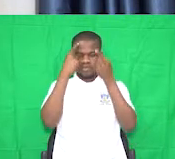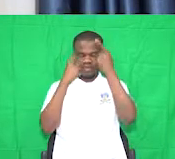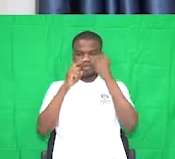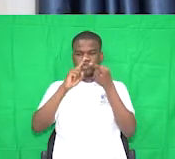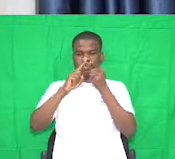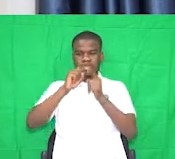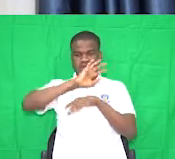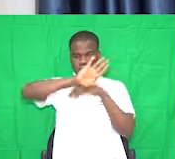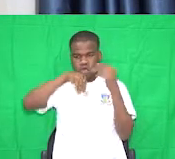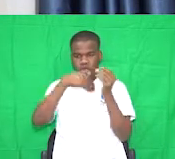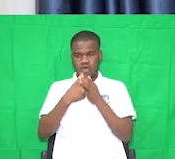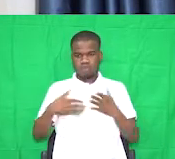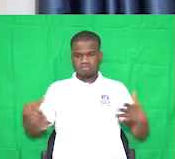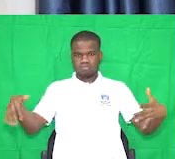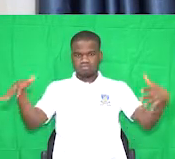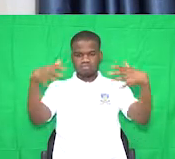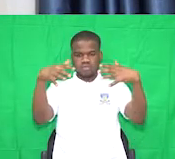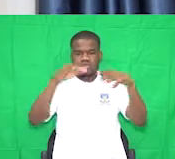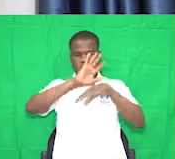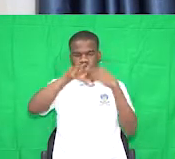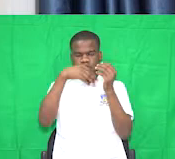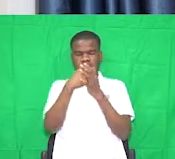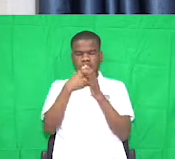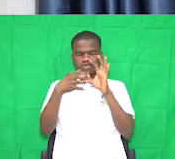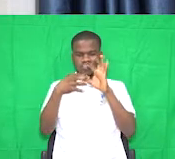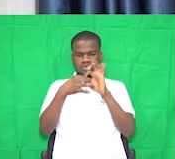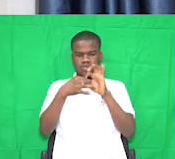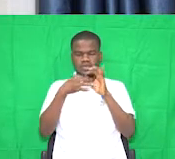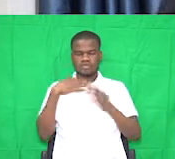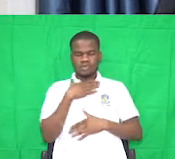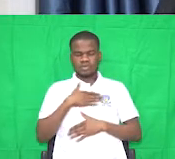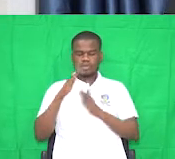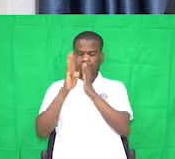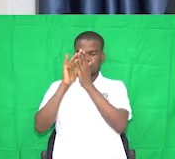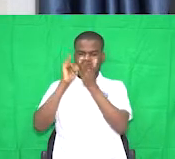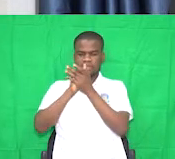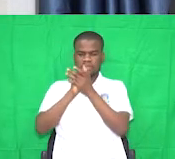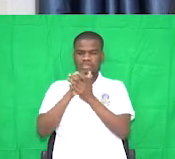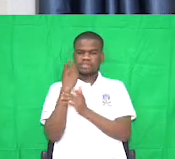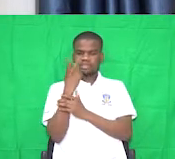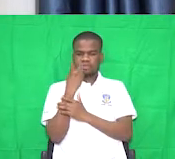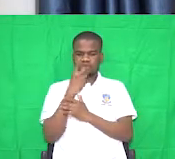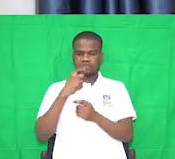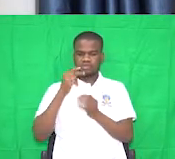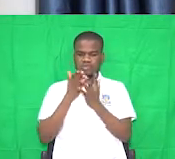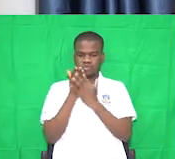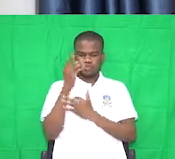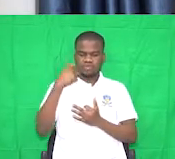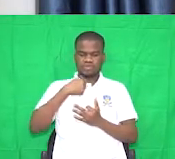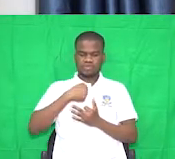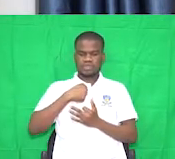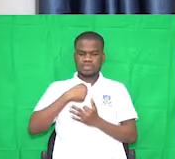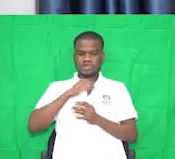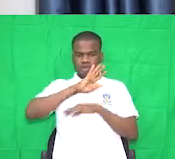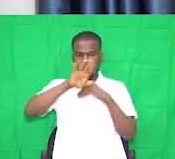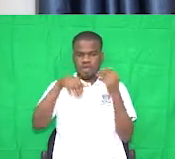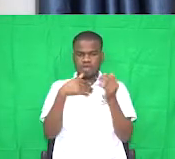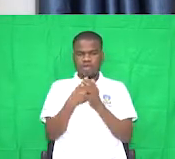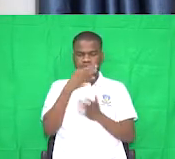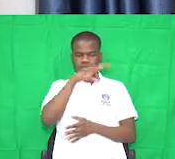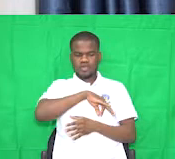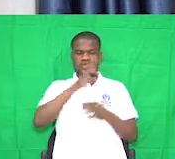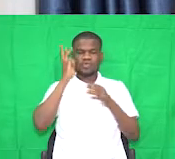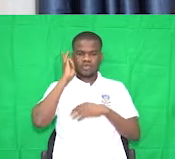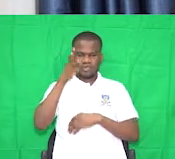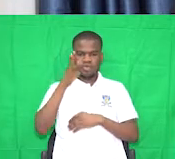gathered and they are all ears to listen. And I am praying that you will speak through me, that all of us will be edified